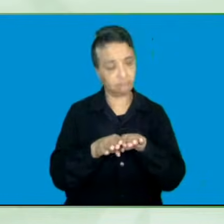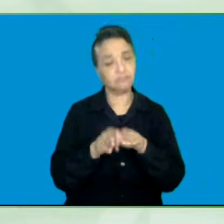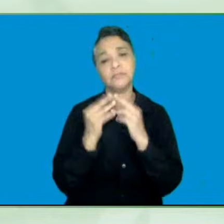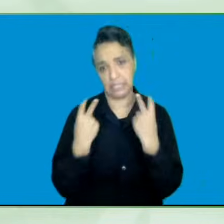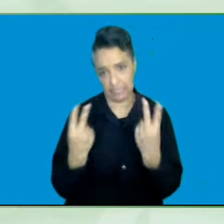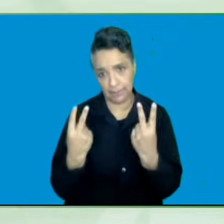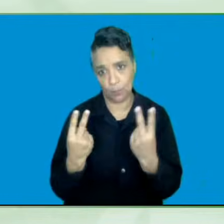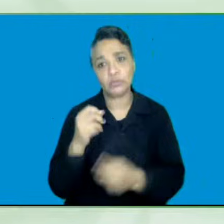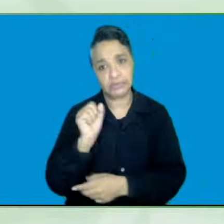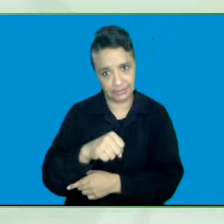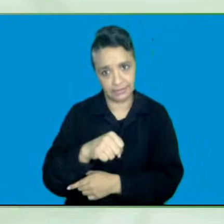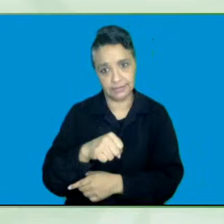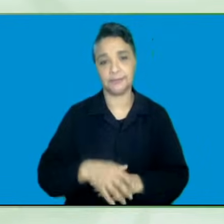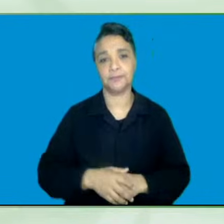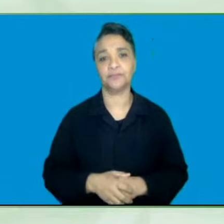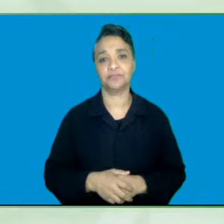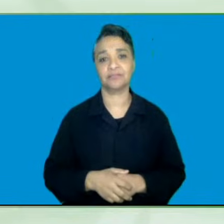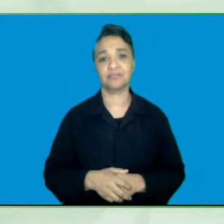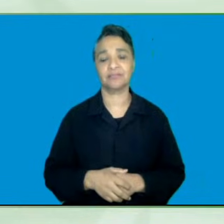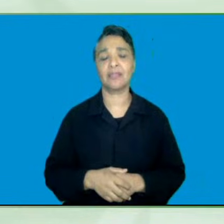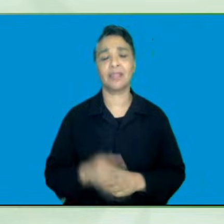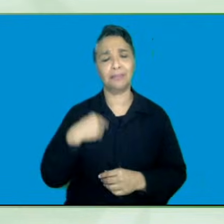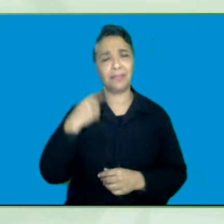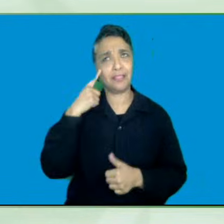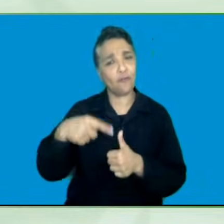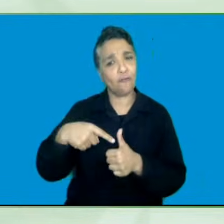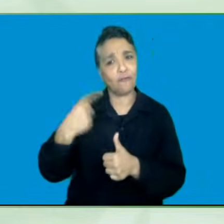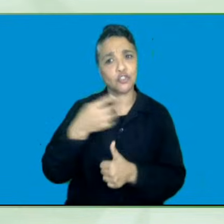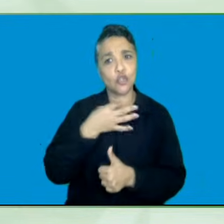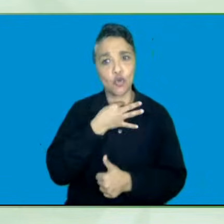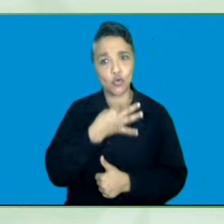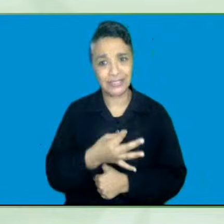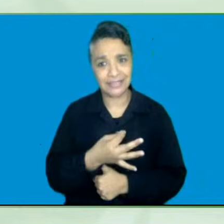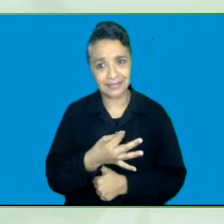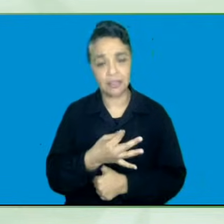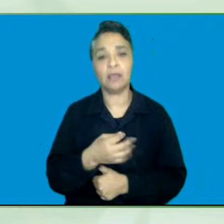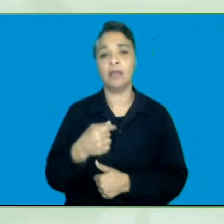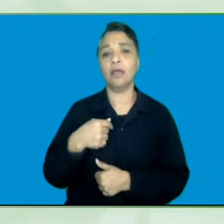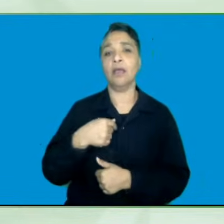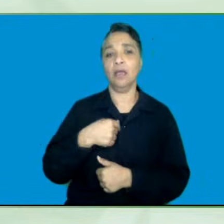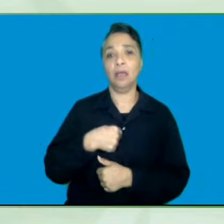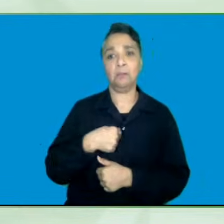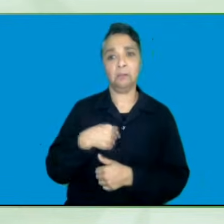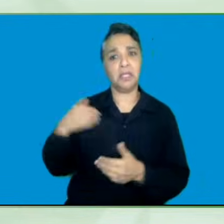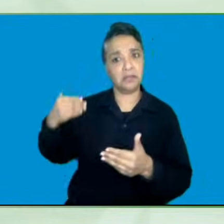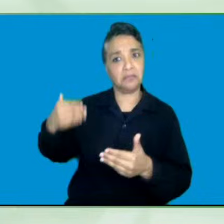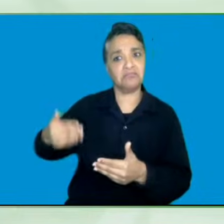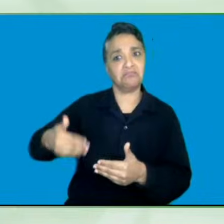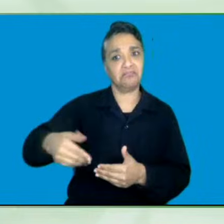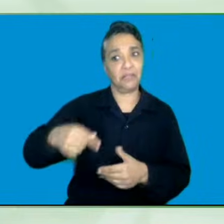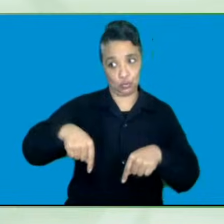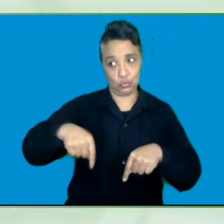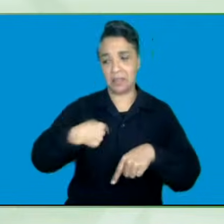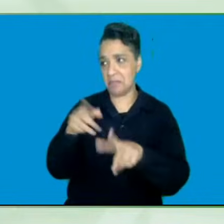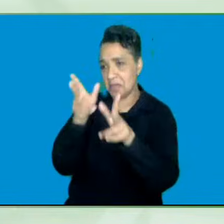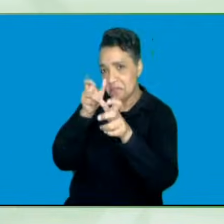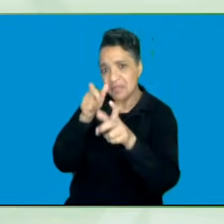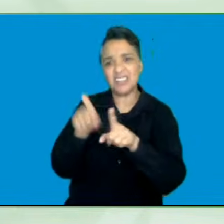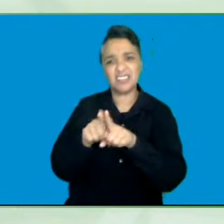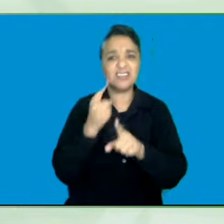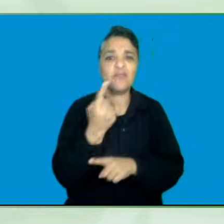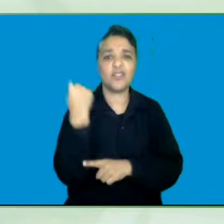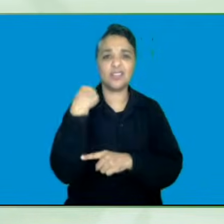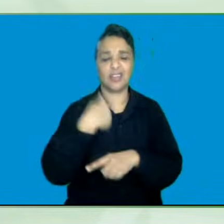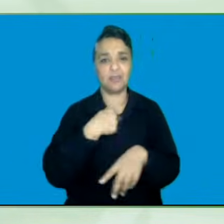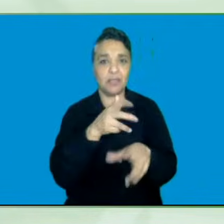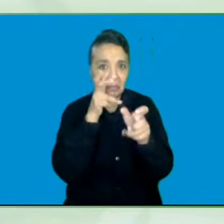I suppose the first risk, and I've been able to join a couple of the sessions today and yesterday, and so I